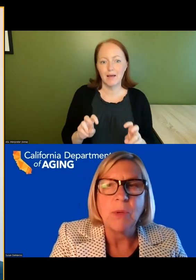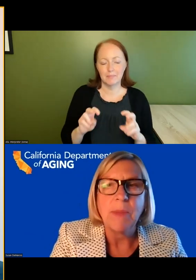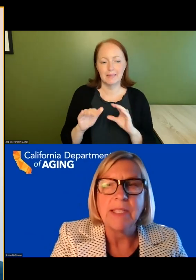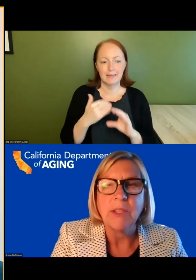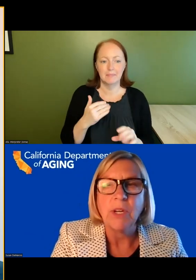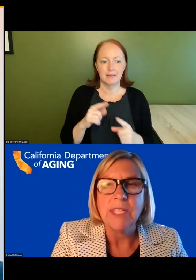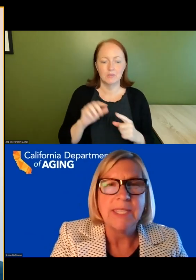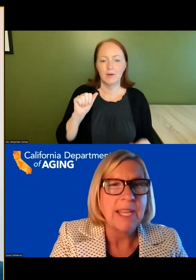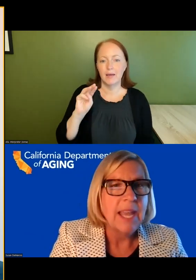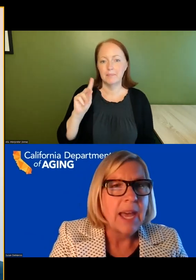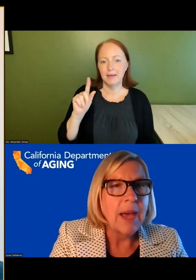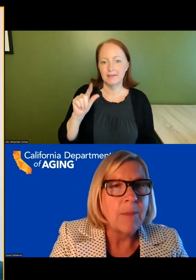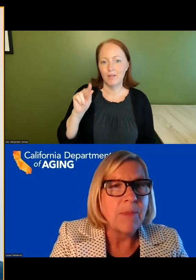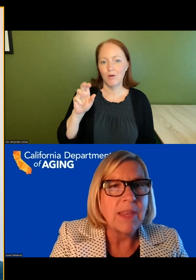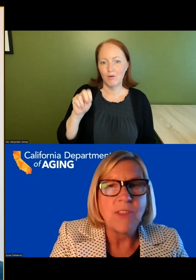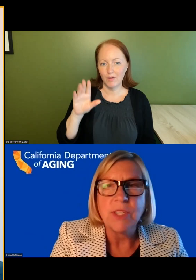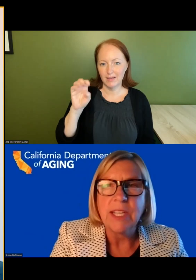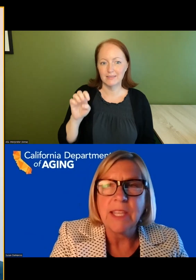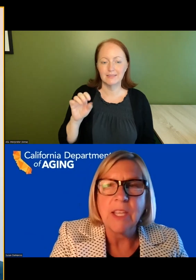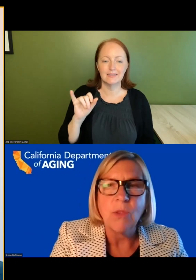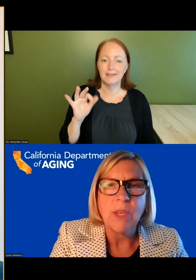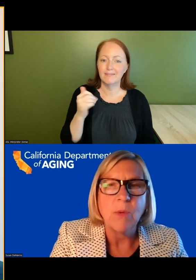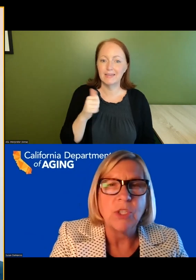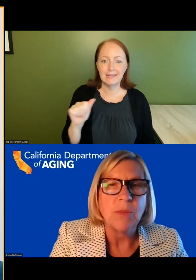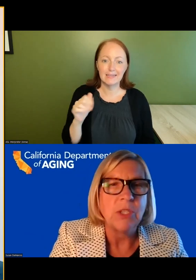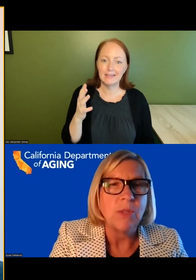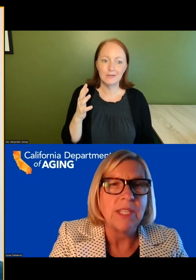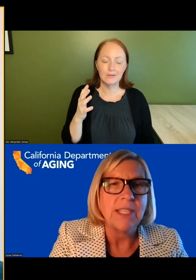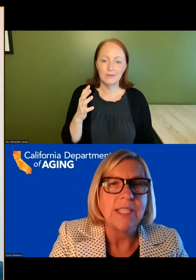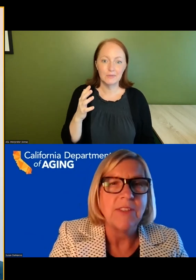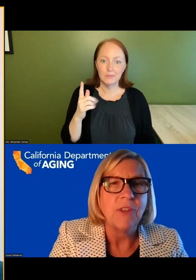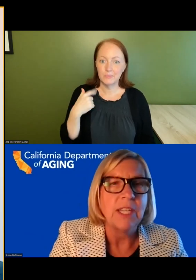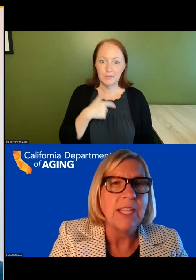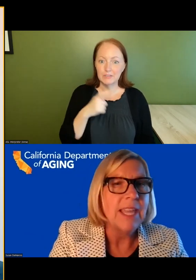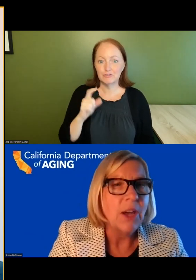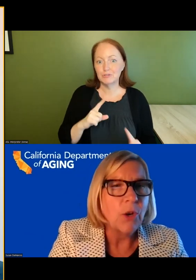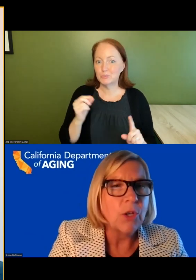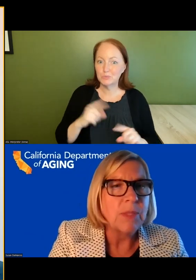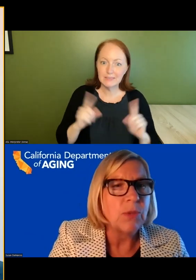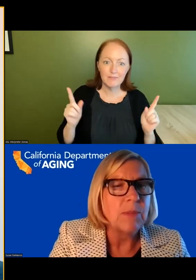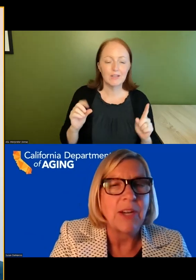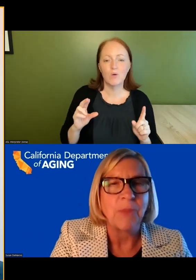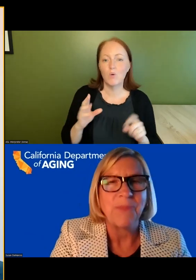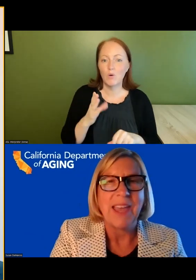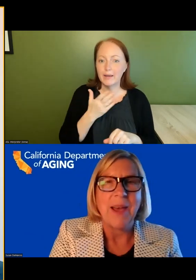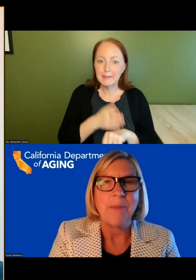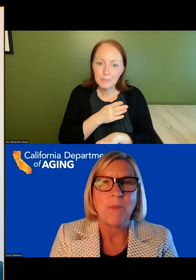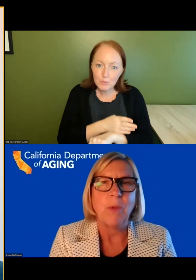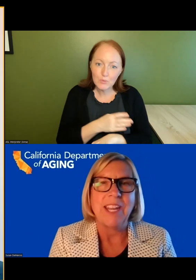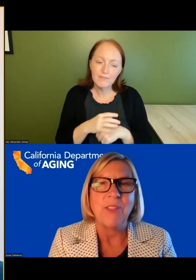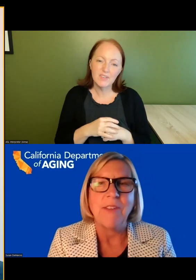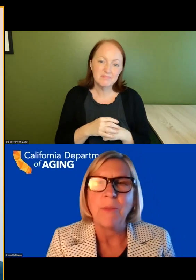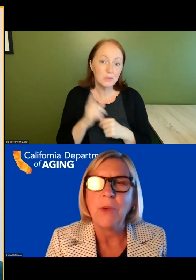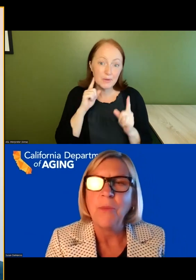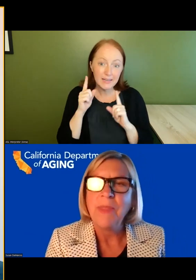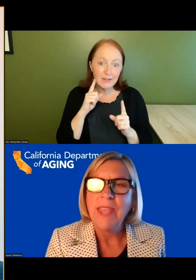them to Amanda Lawrence. If there's anything that you think we should be doing differently or could be doing better, we want to